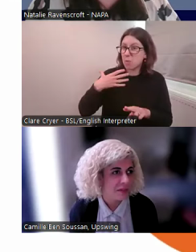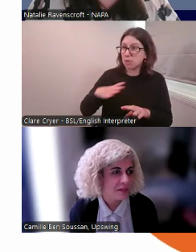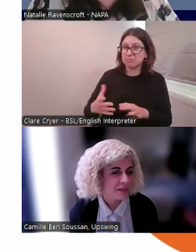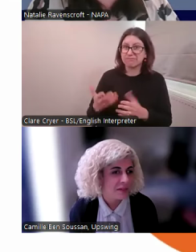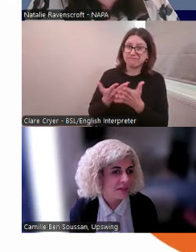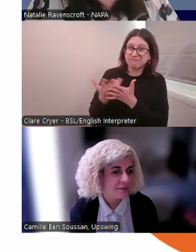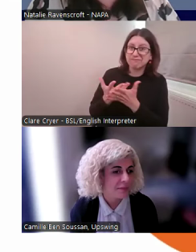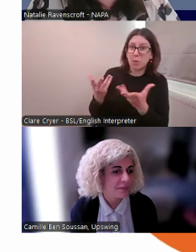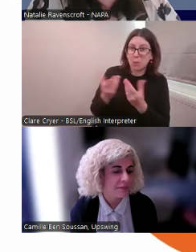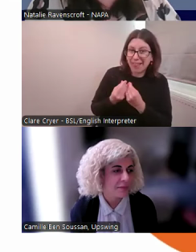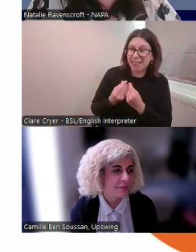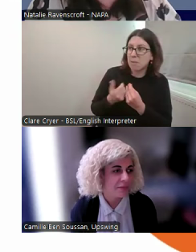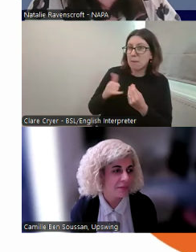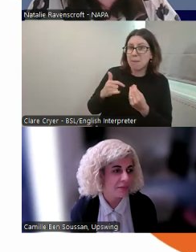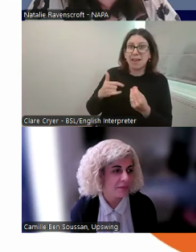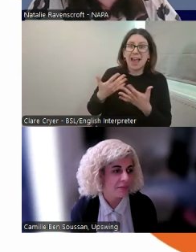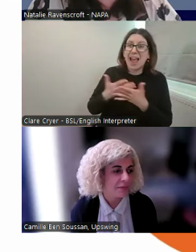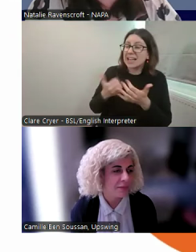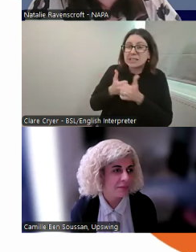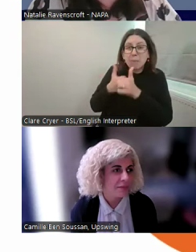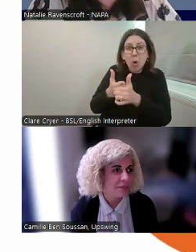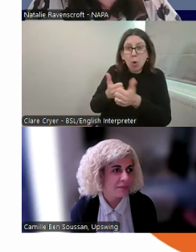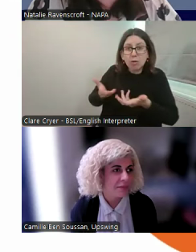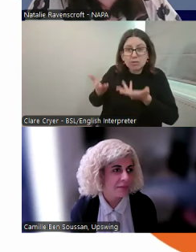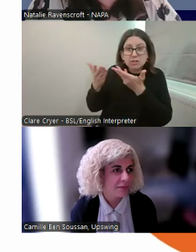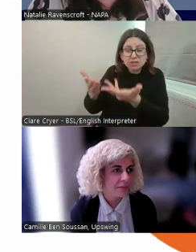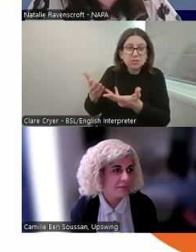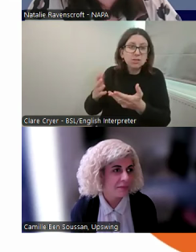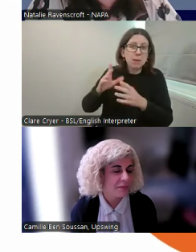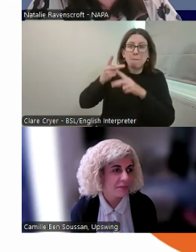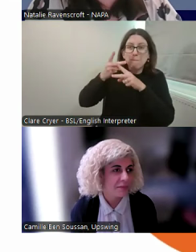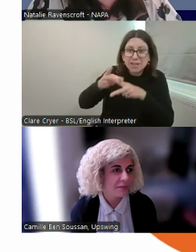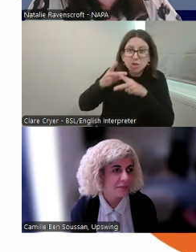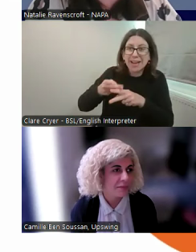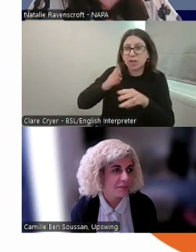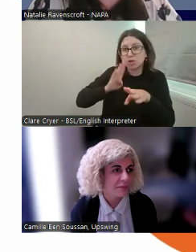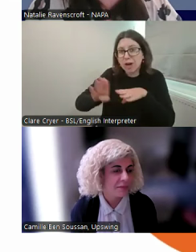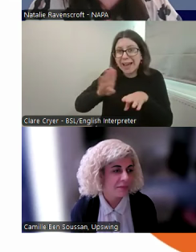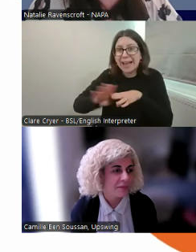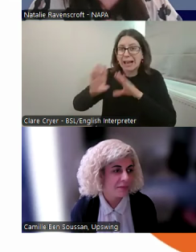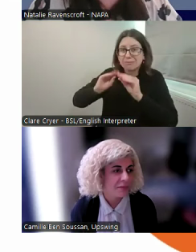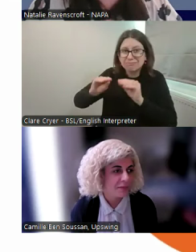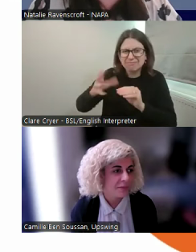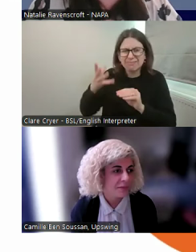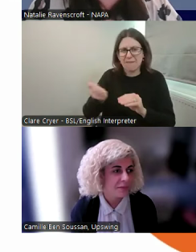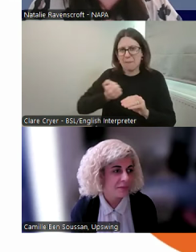that Magic Me can give you, mentoring, support, training in working with care homes, my email address is there.